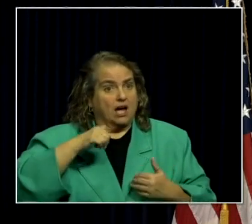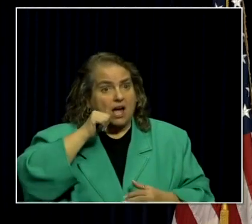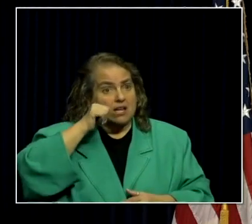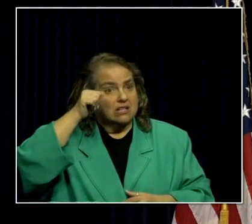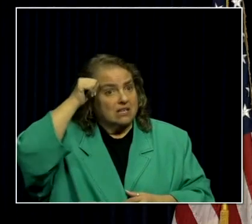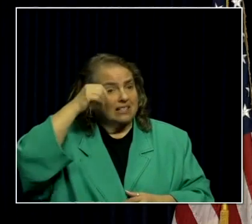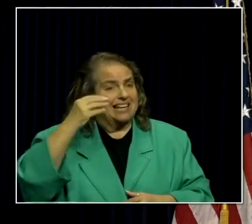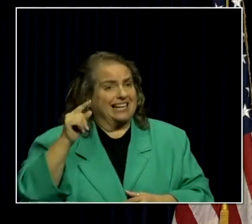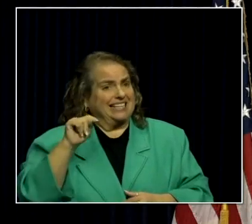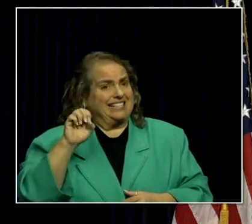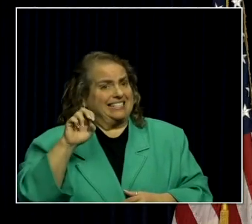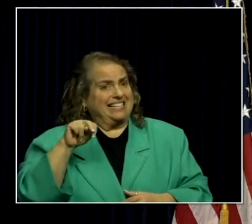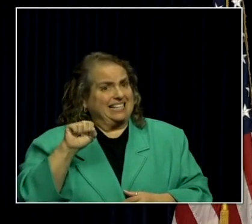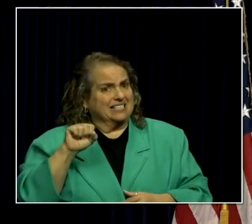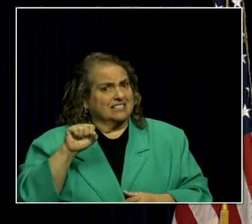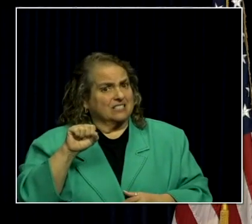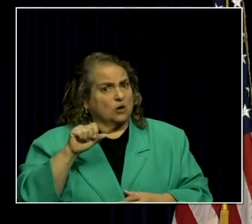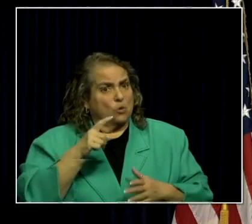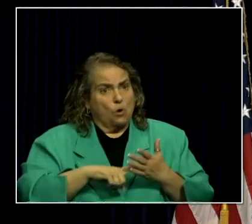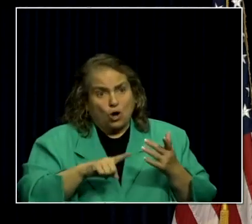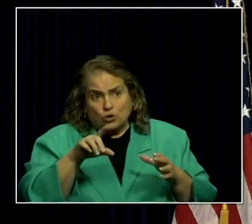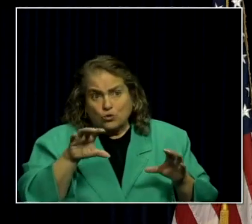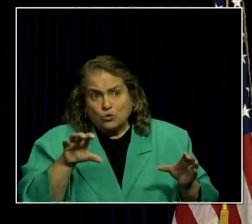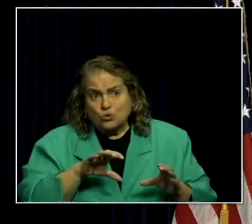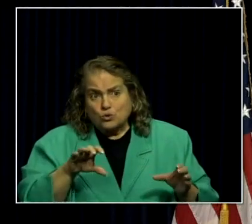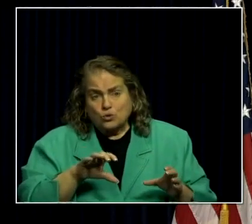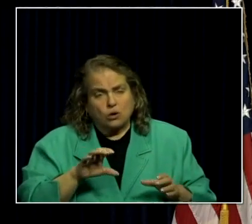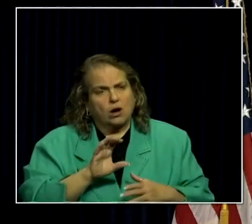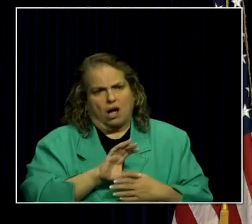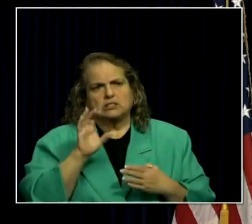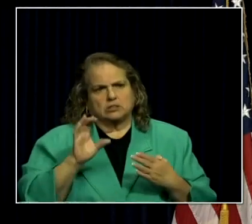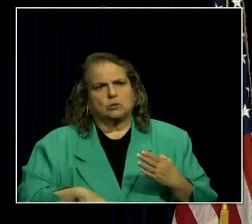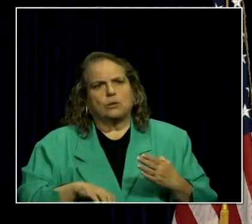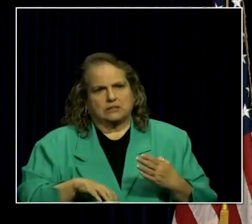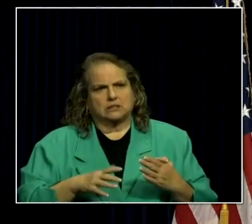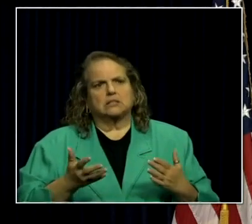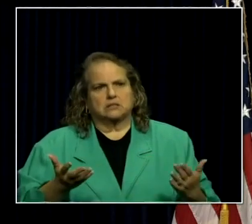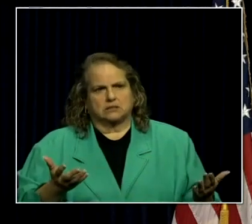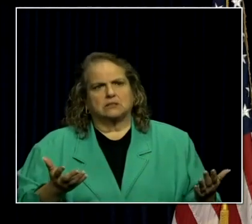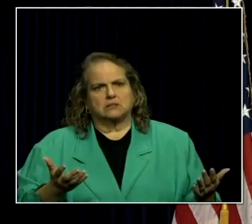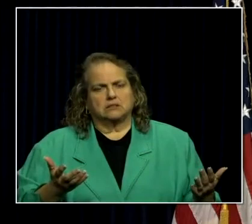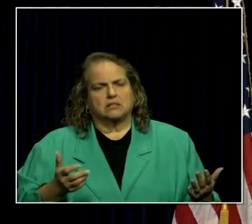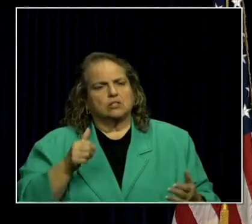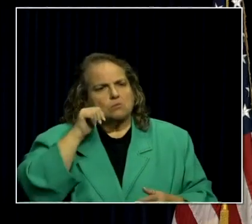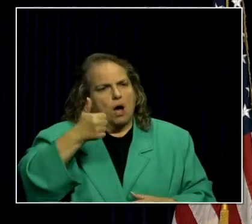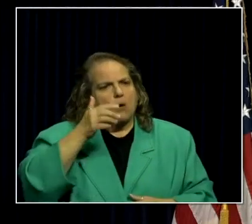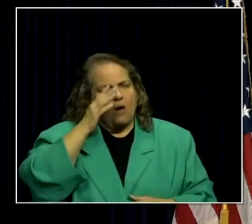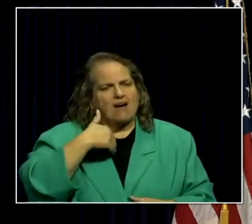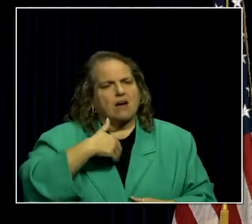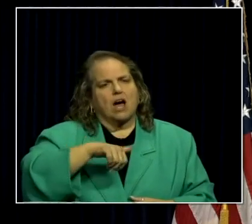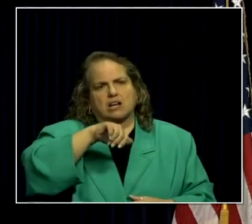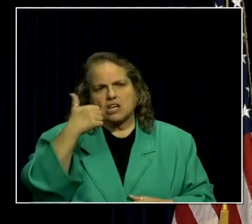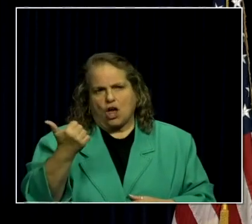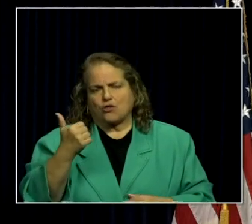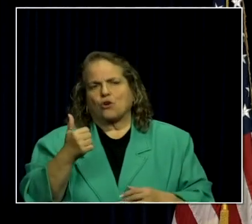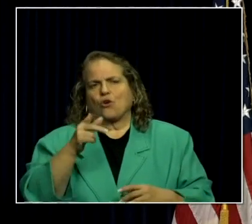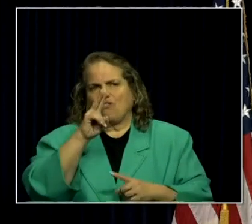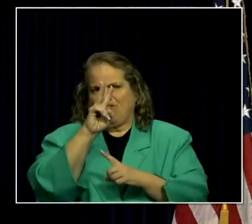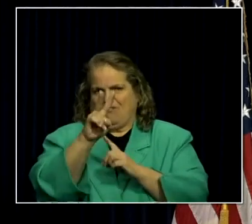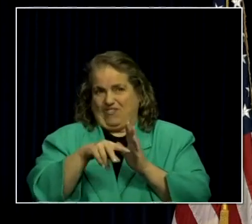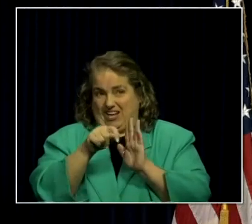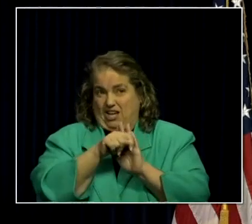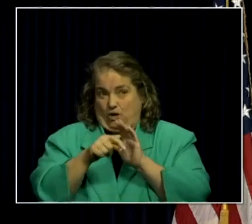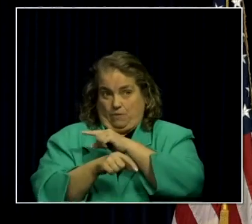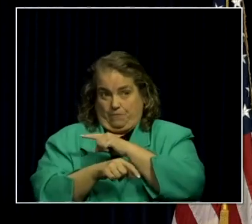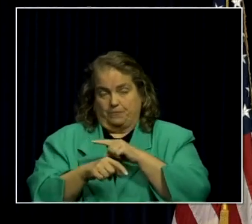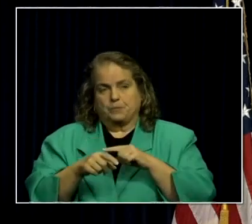their actions can have. So tomorrow, we're going to have another video to start. It's going to be for a slightly older group. They won't be the preschoolers.